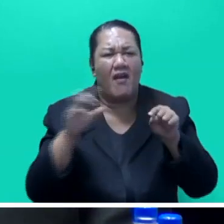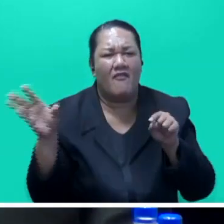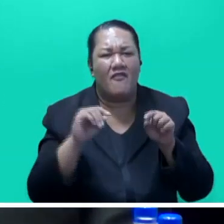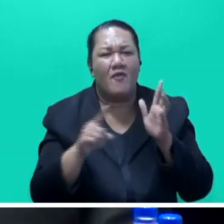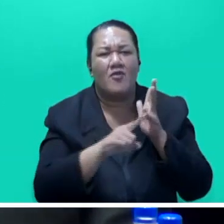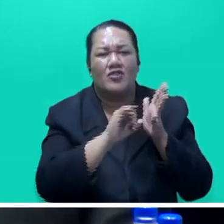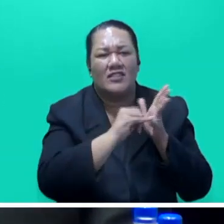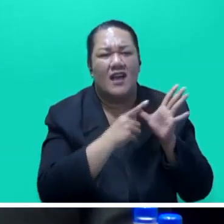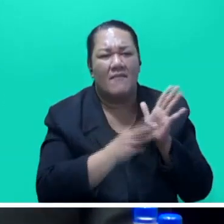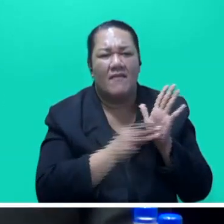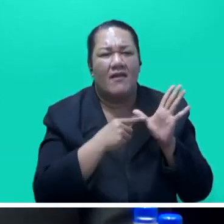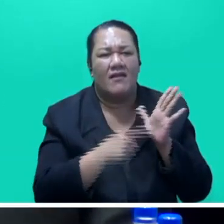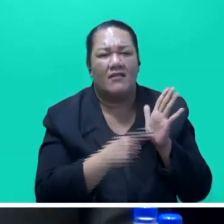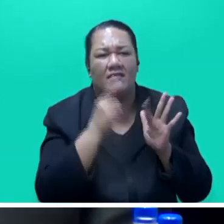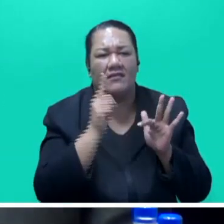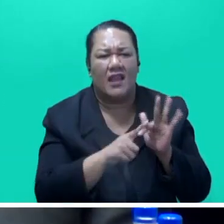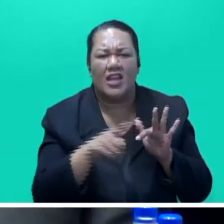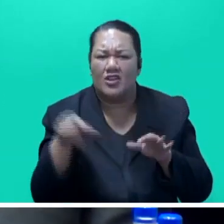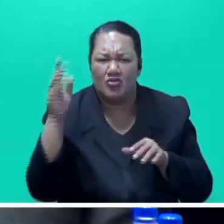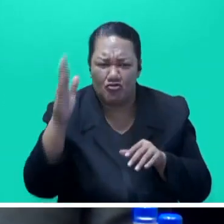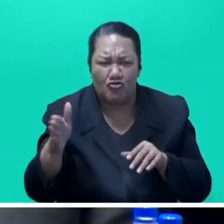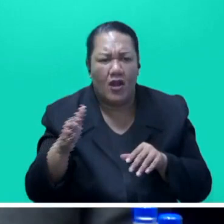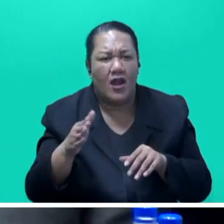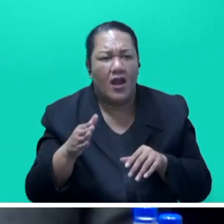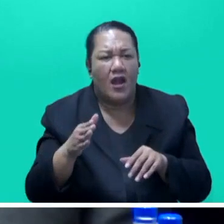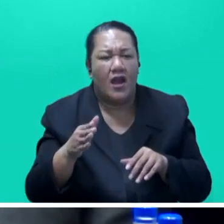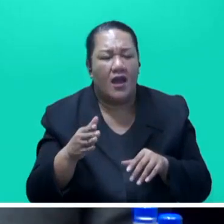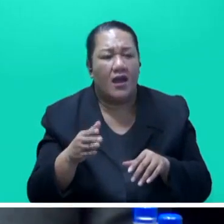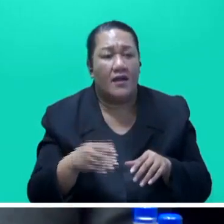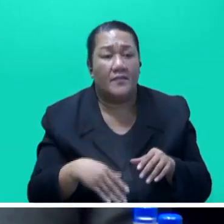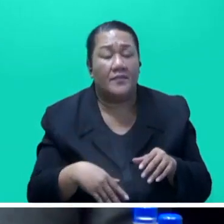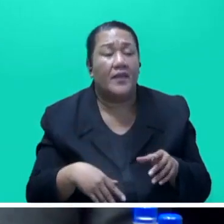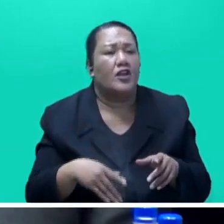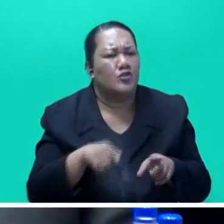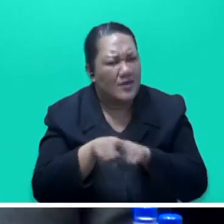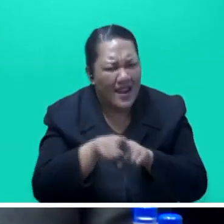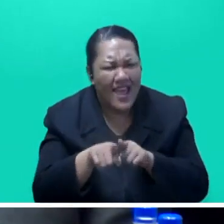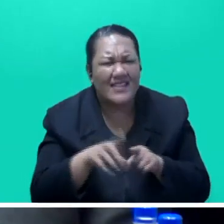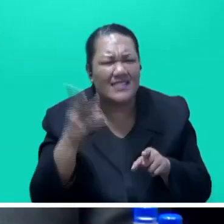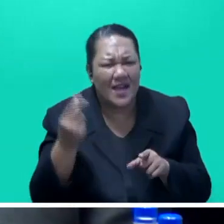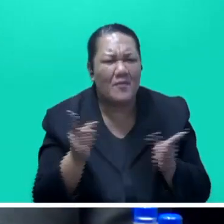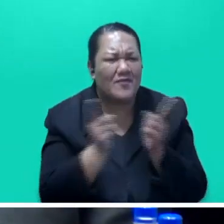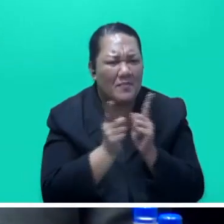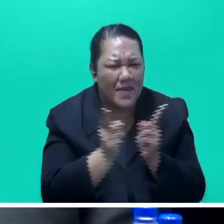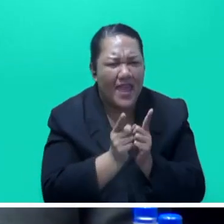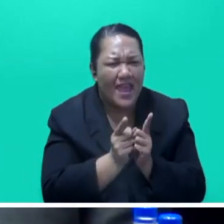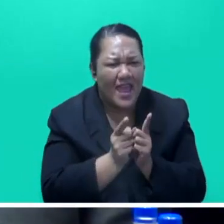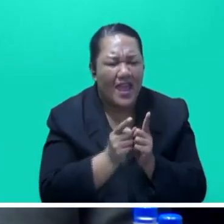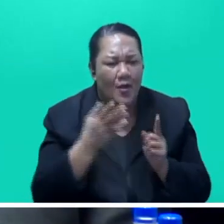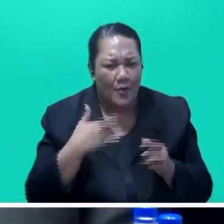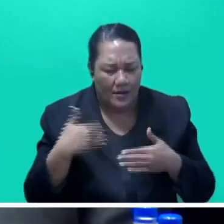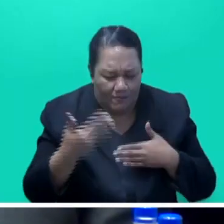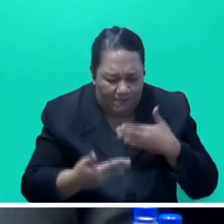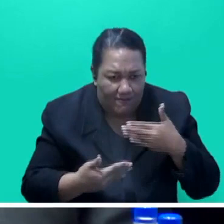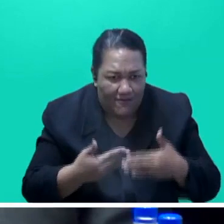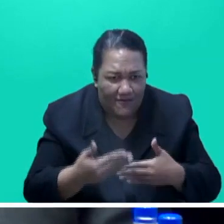He should learn, Mr. Speaker, to understand some of the pain that you need to go through when you sit in